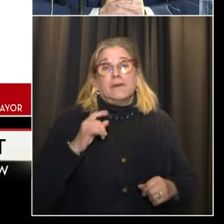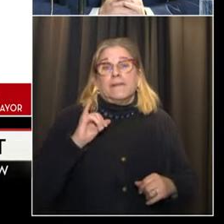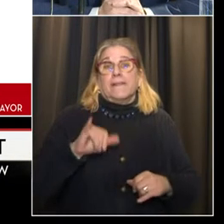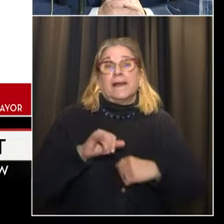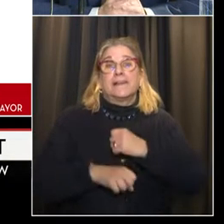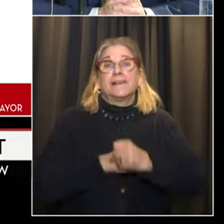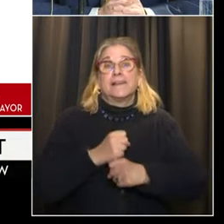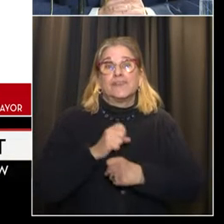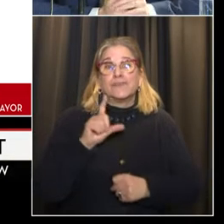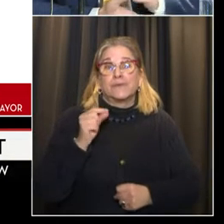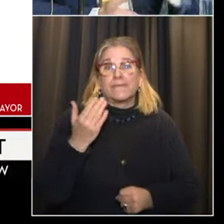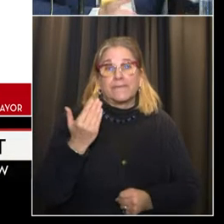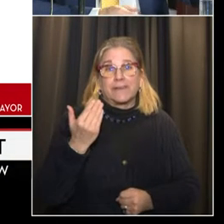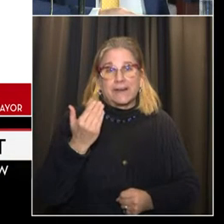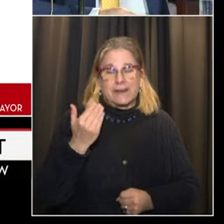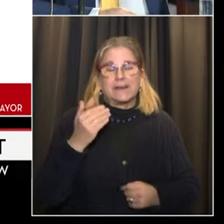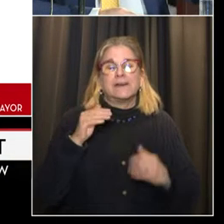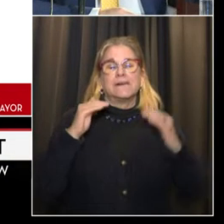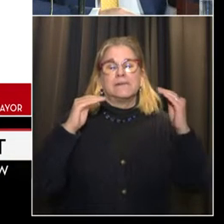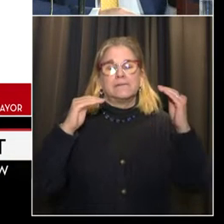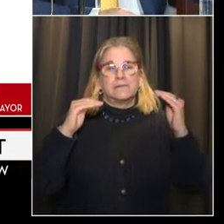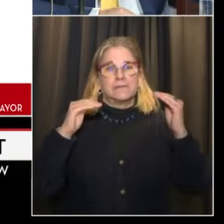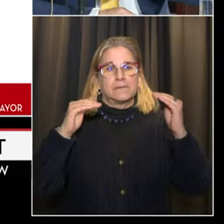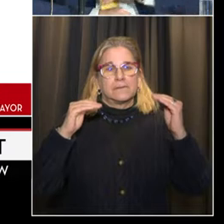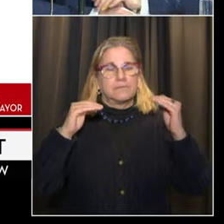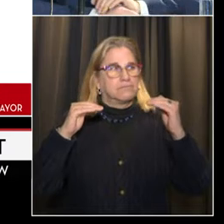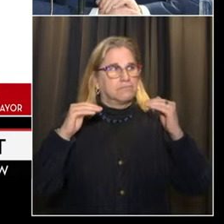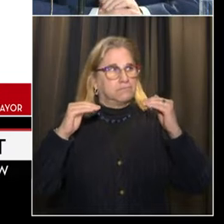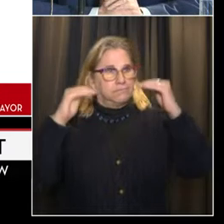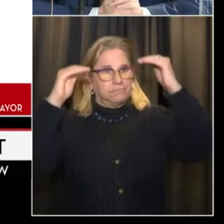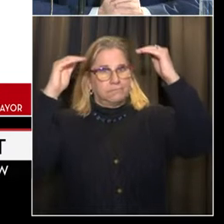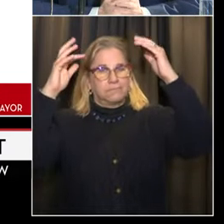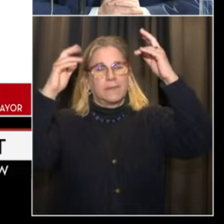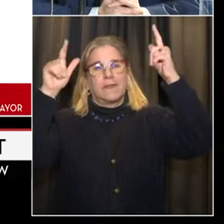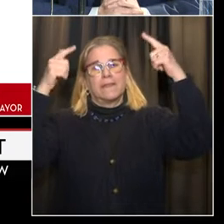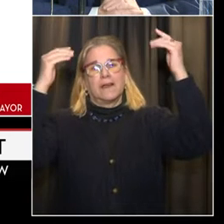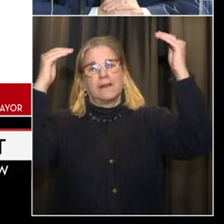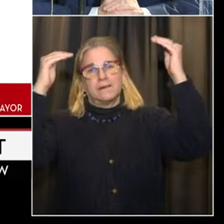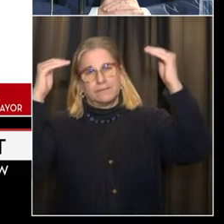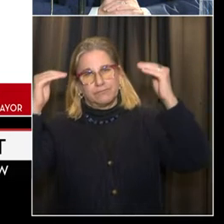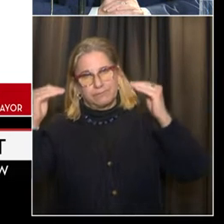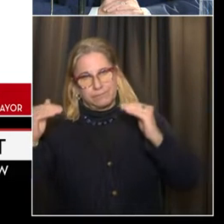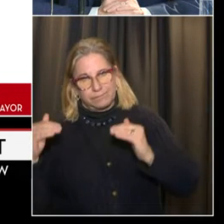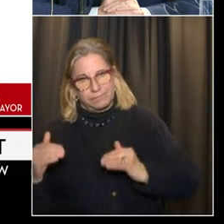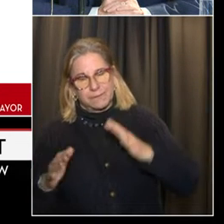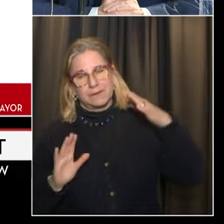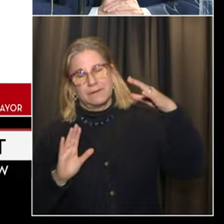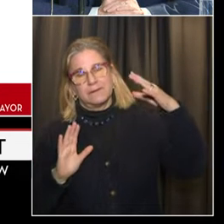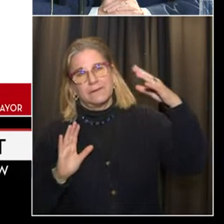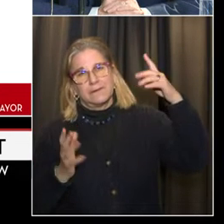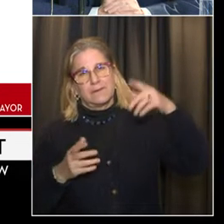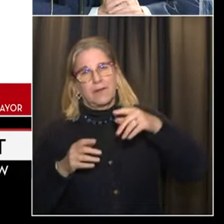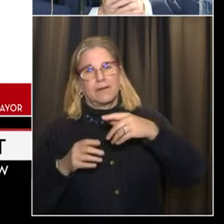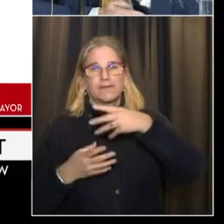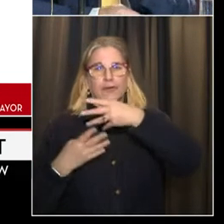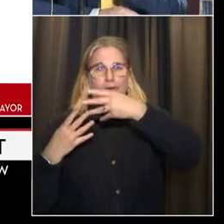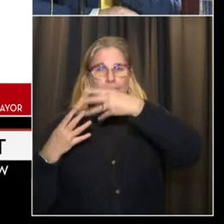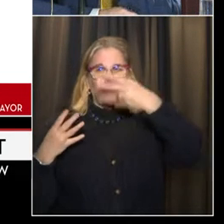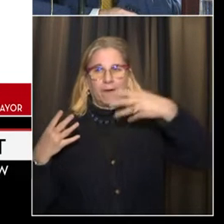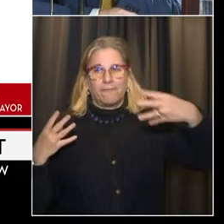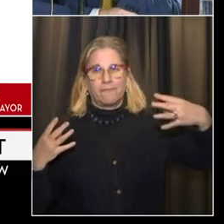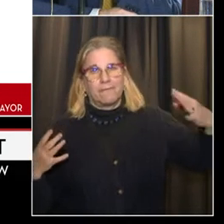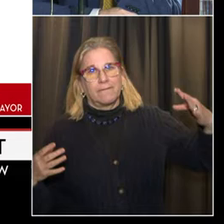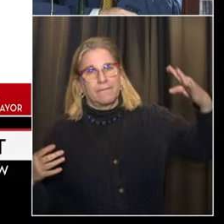goes back up to 70%, stays about there for a while, and then dips that back down to 62 and 52% in